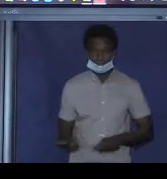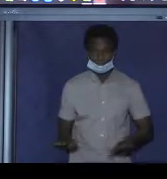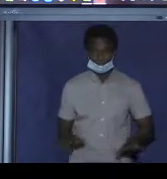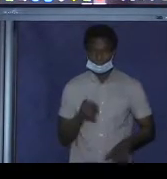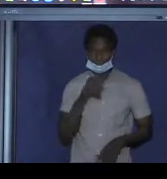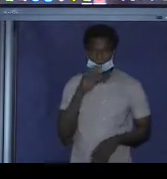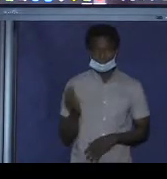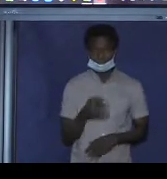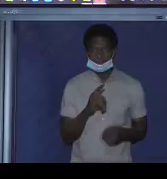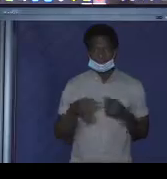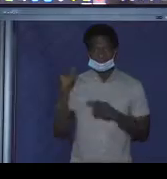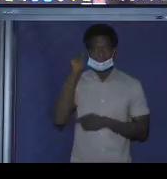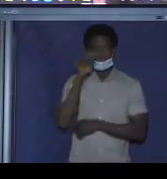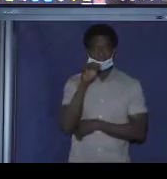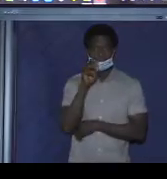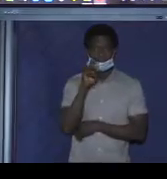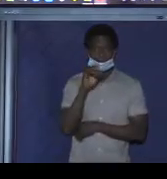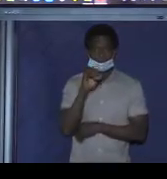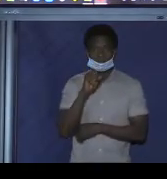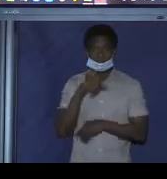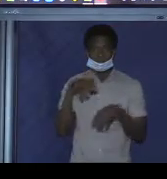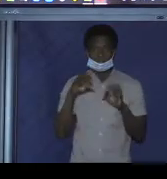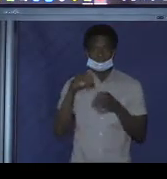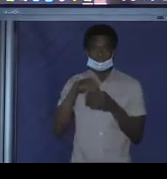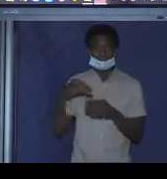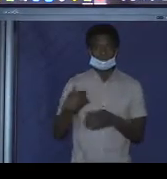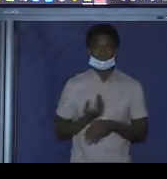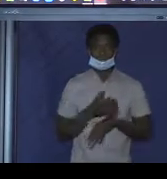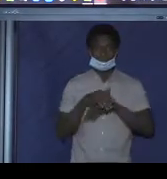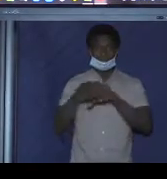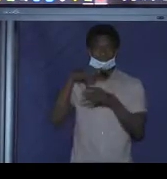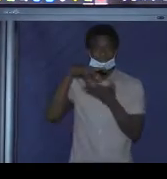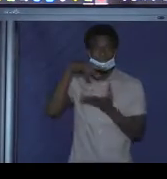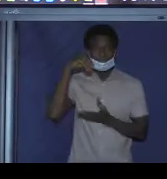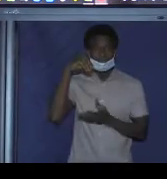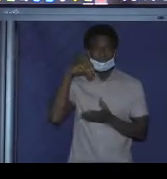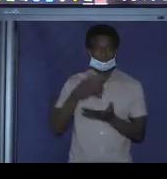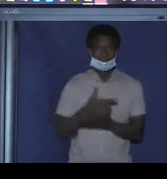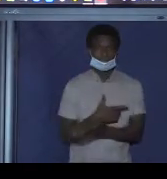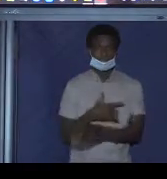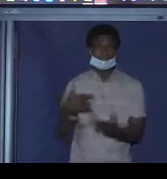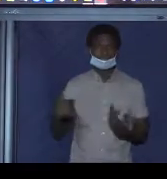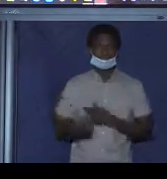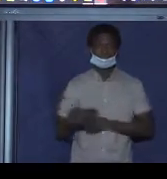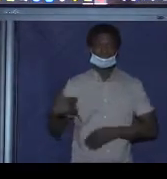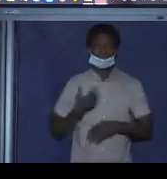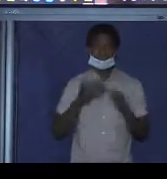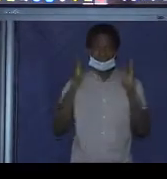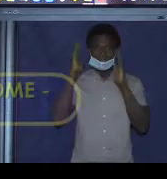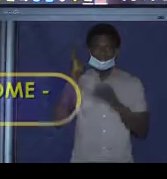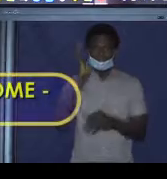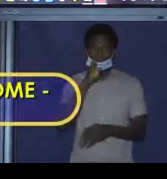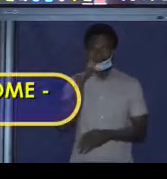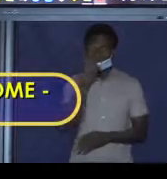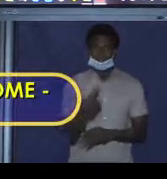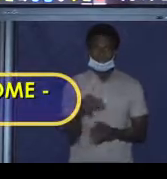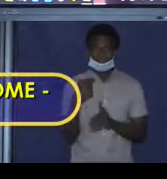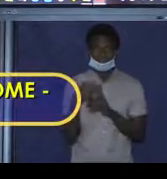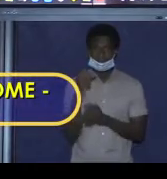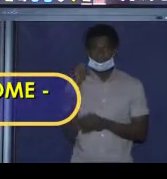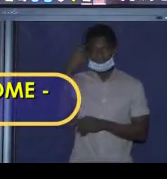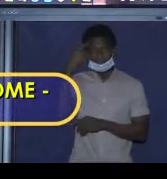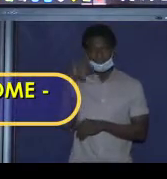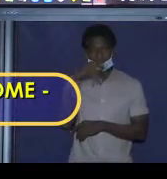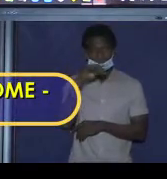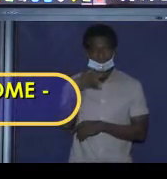Pupils, you're welcome to Auntie Fumi's class. In our English studies lesson today, our focus will be single